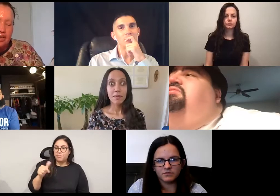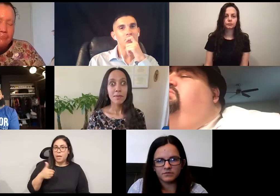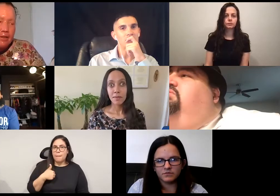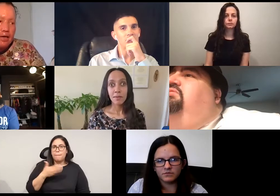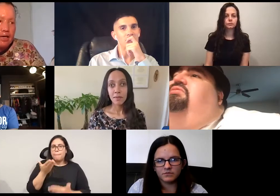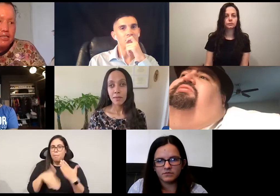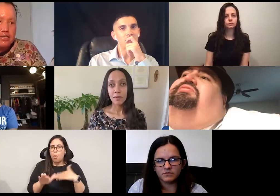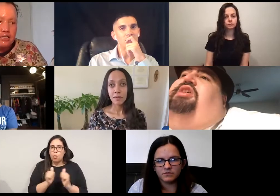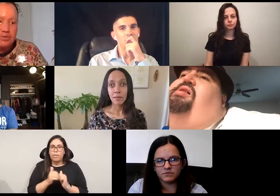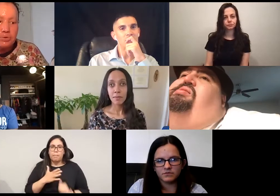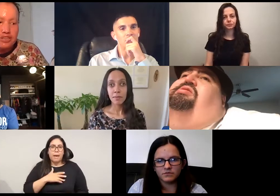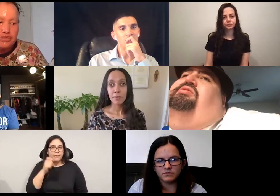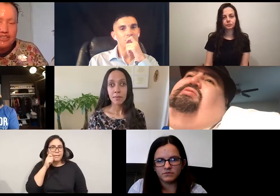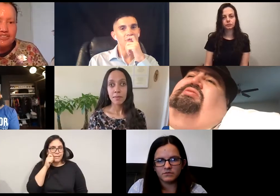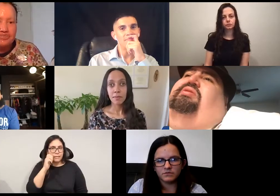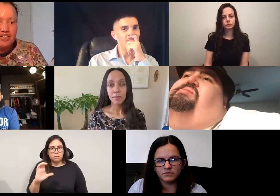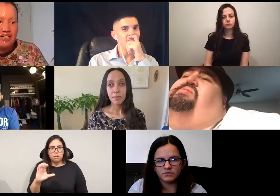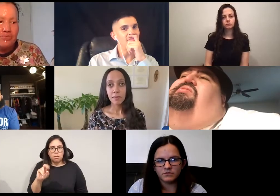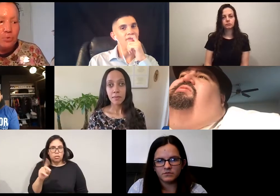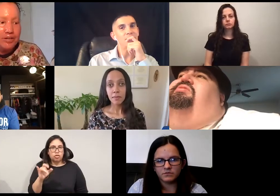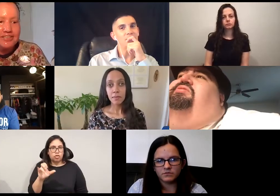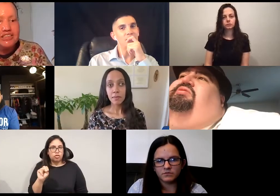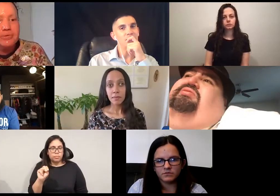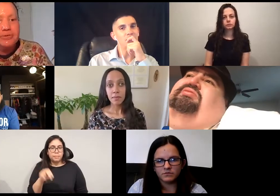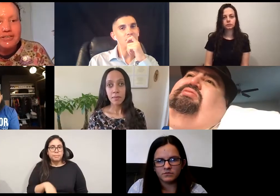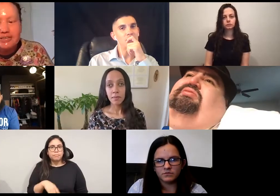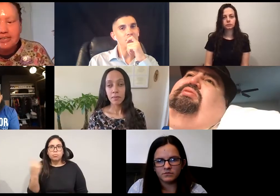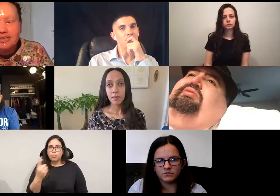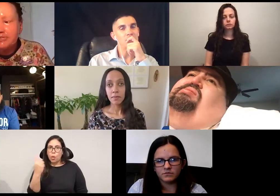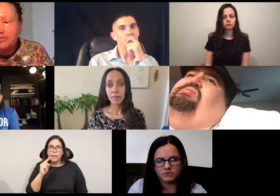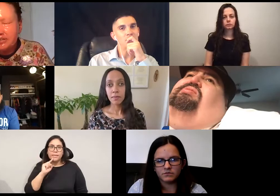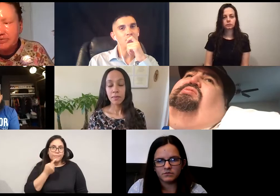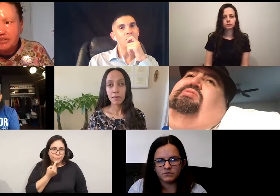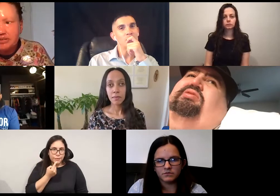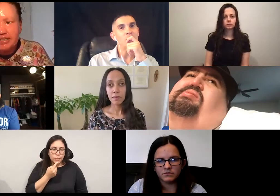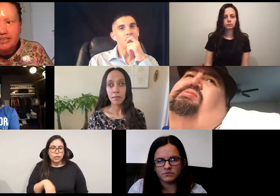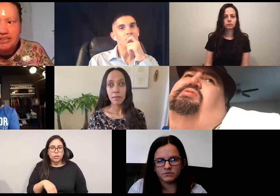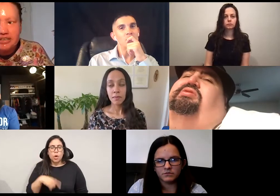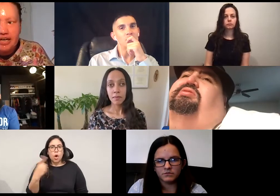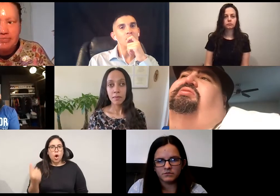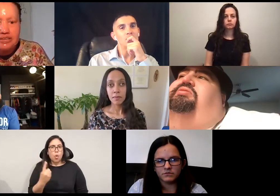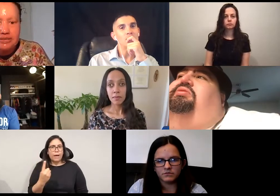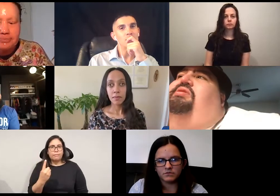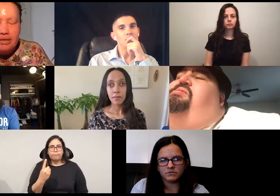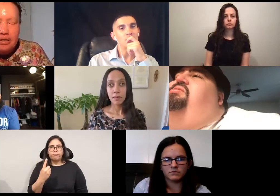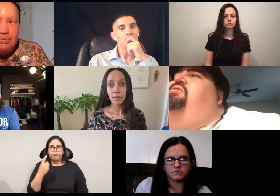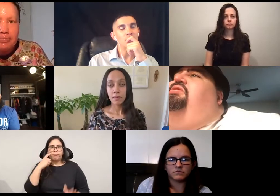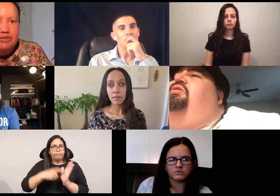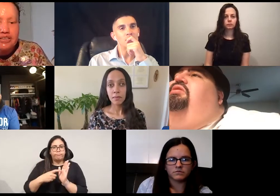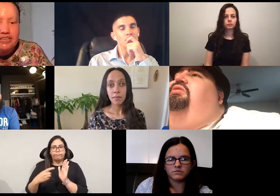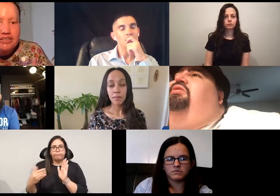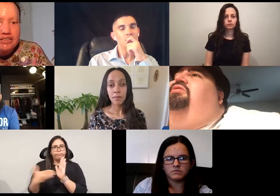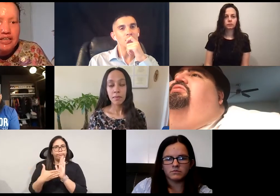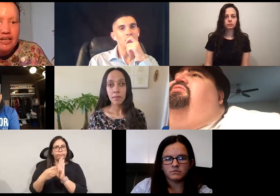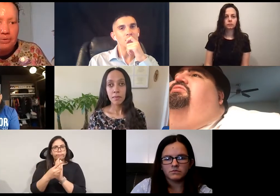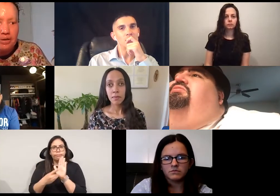condition, and it's always been severe. I've always experienced levels of discrimination and ableism. But because